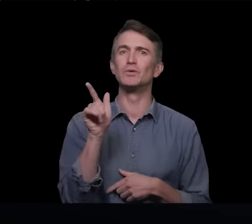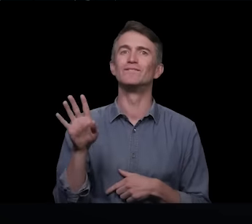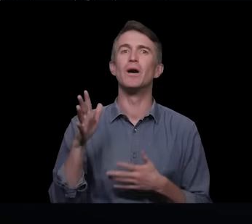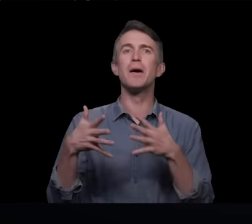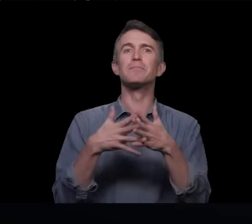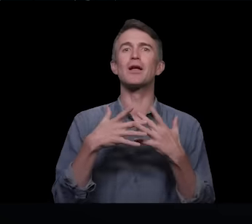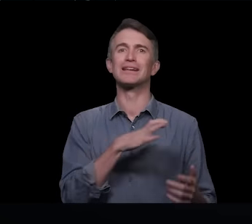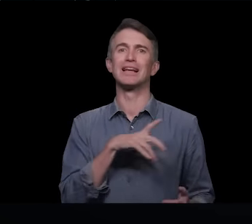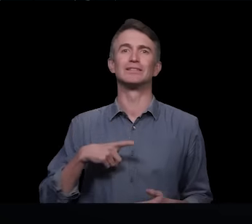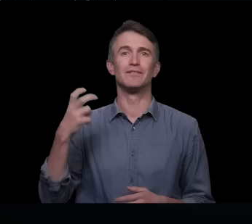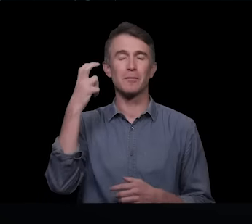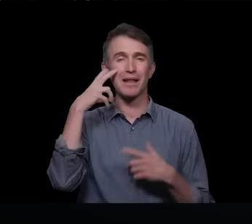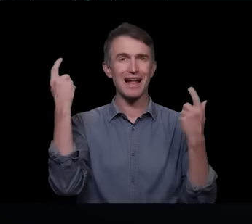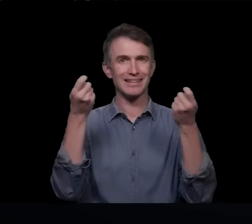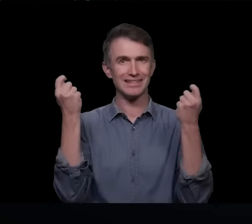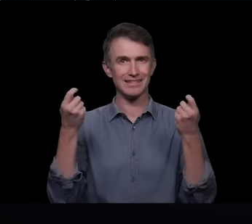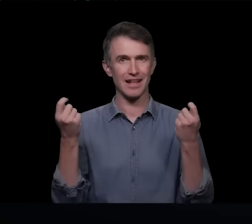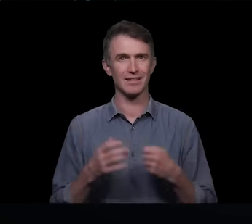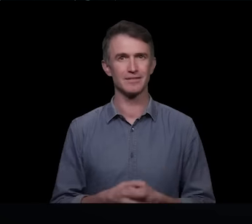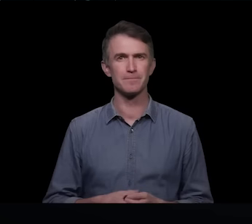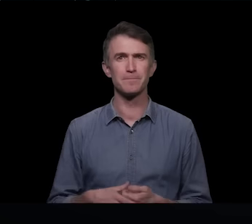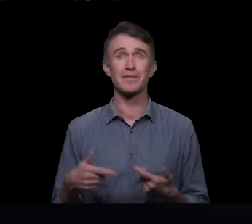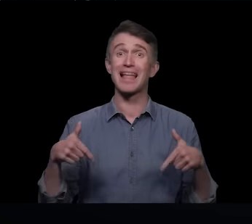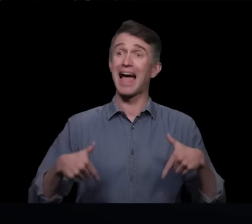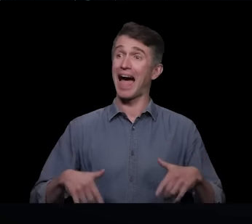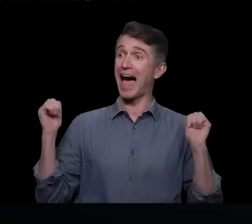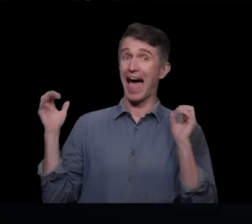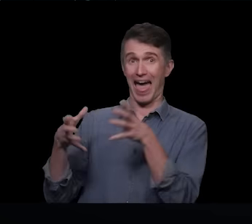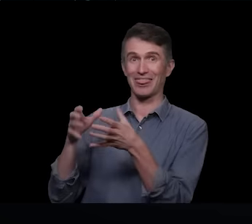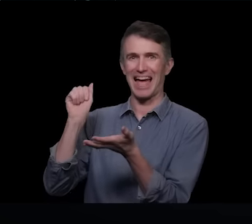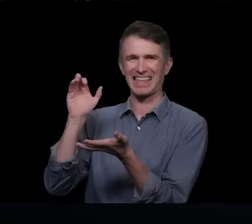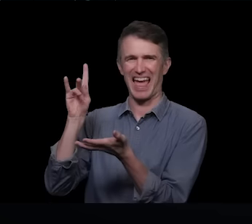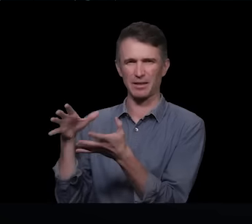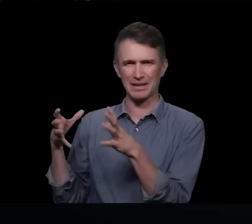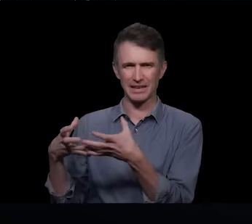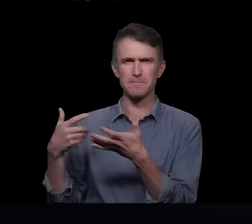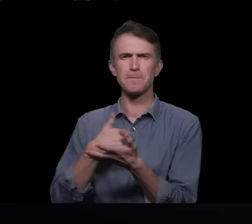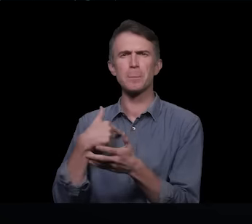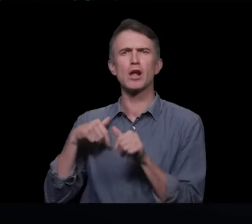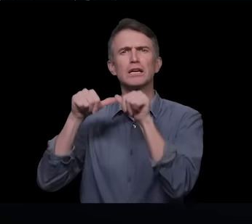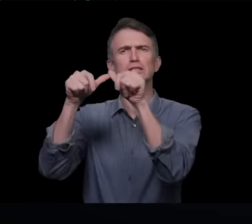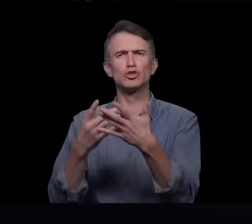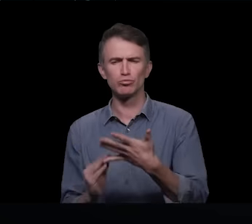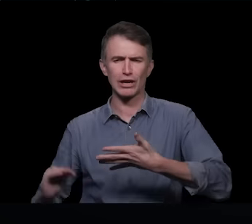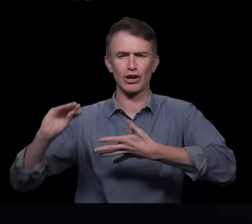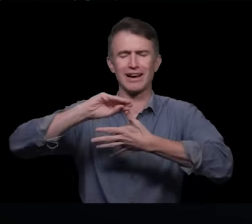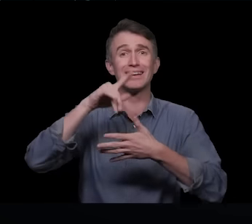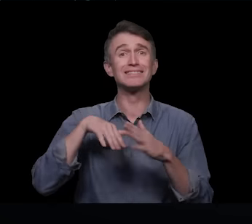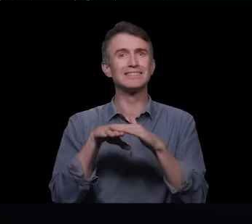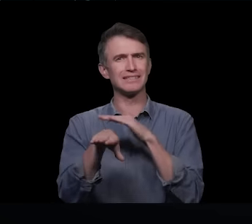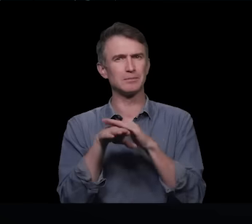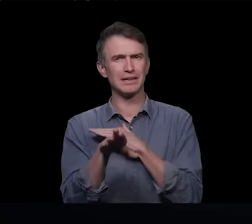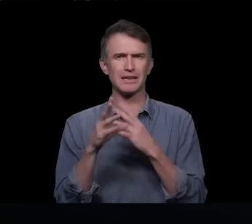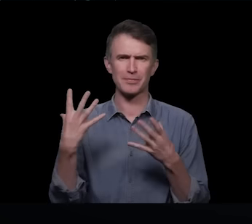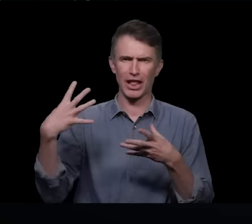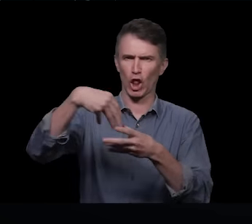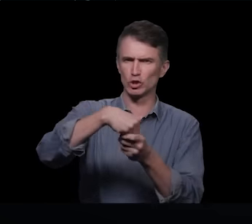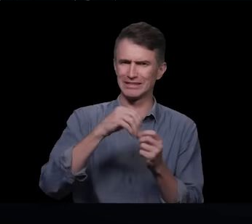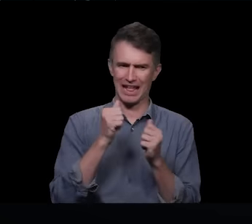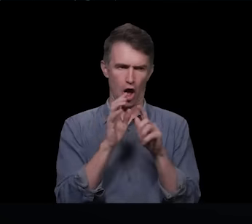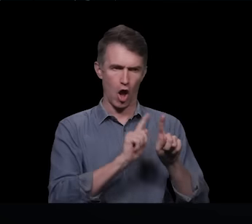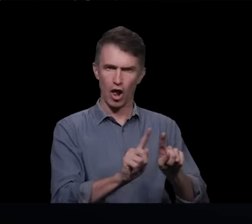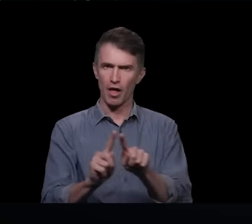2024 American Council of the Blind Gala. At the Academy, we continue to prioritize accessibility and